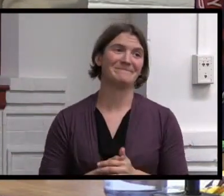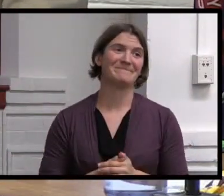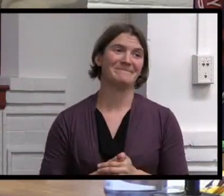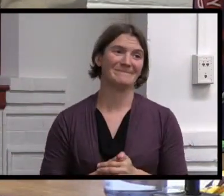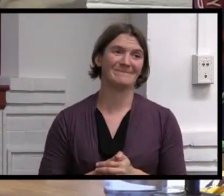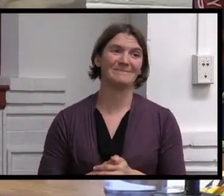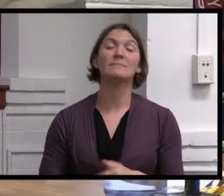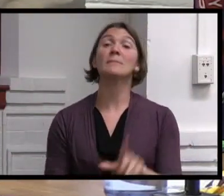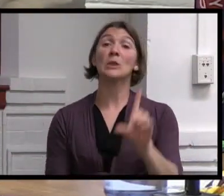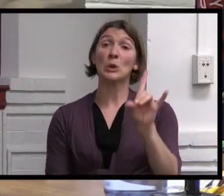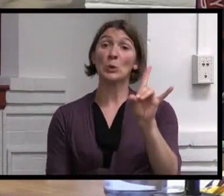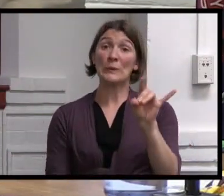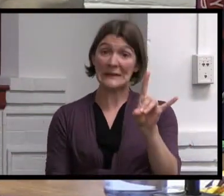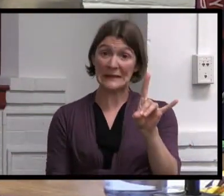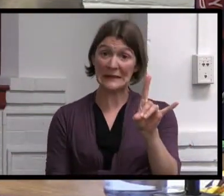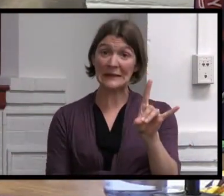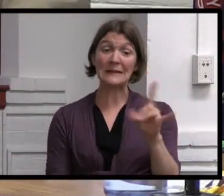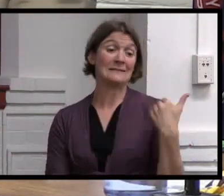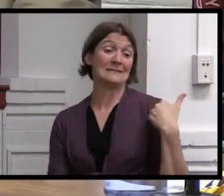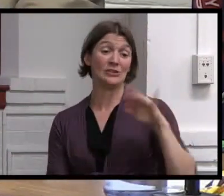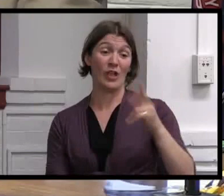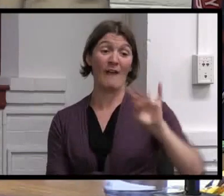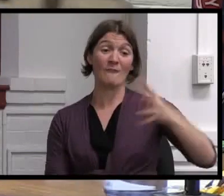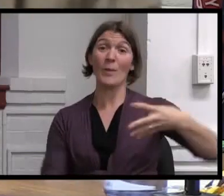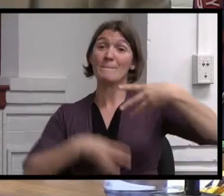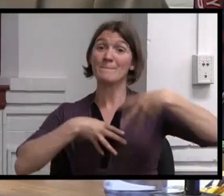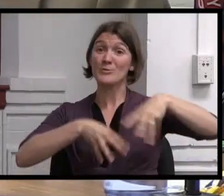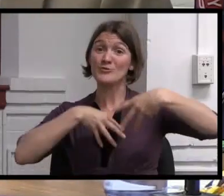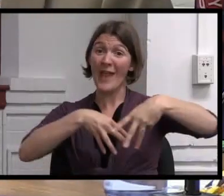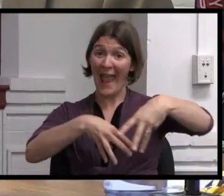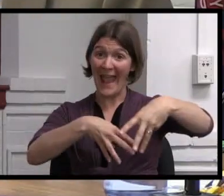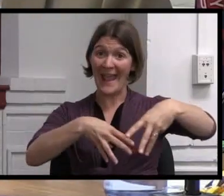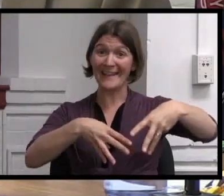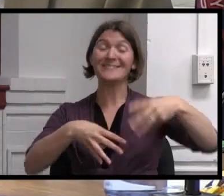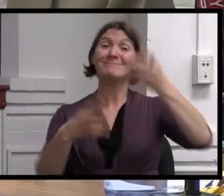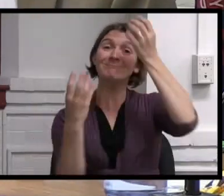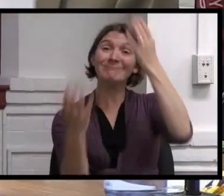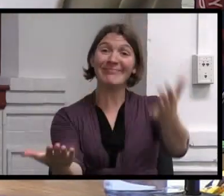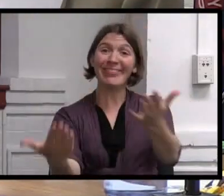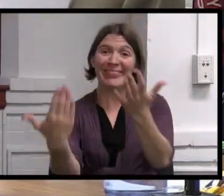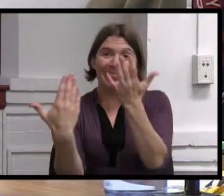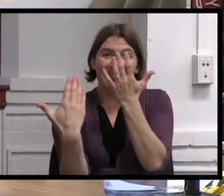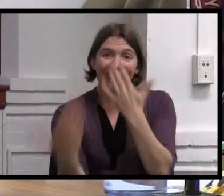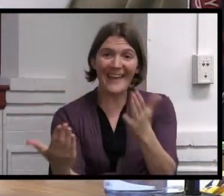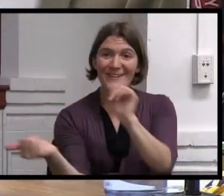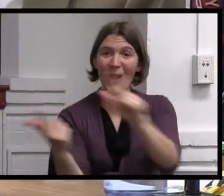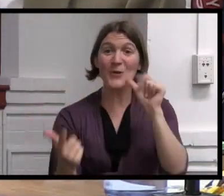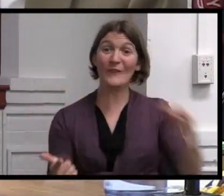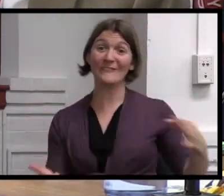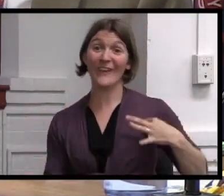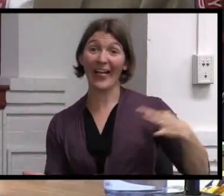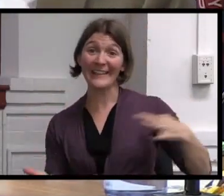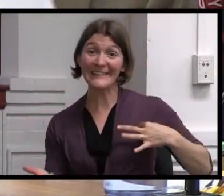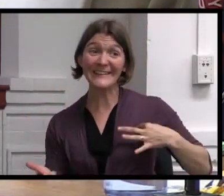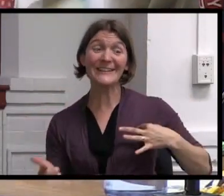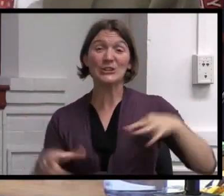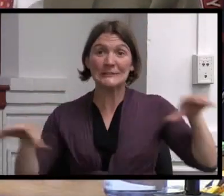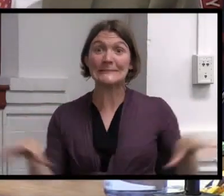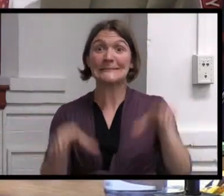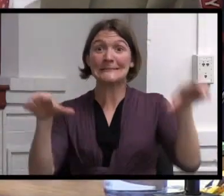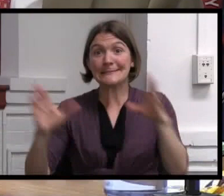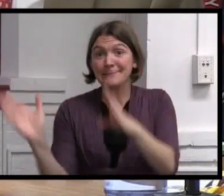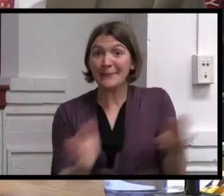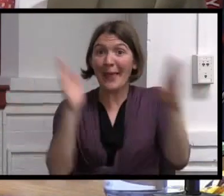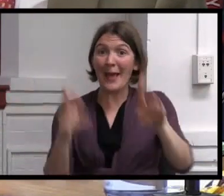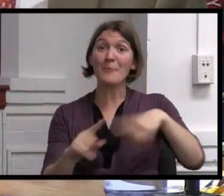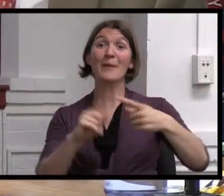We did have a 4th of July parade on the 4th of July, and I just want to thank all the volunteers that put it together, as well